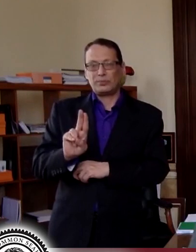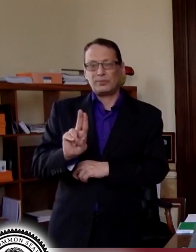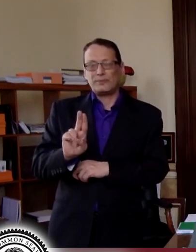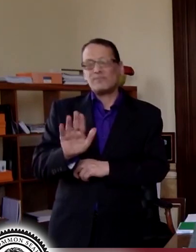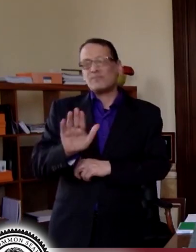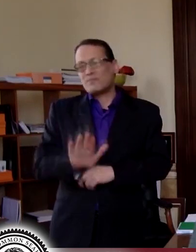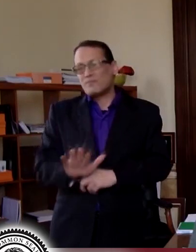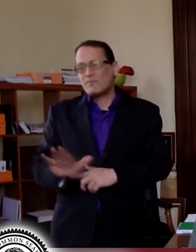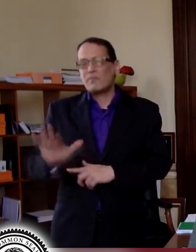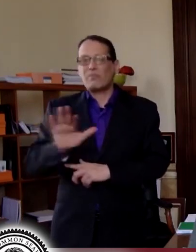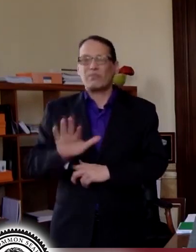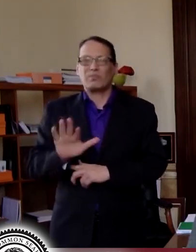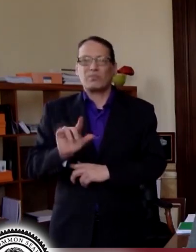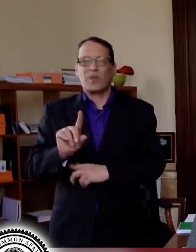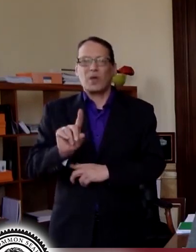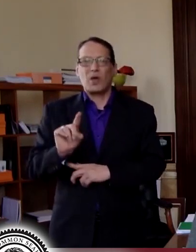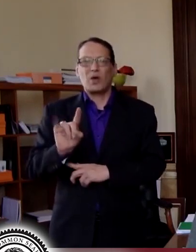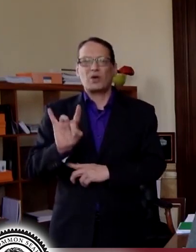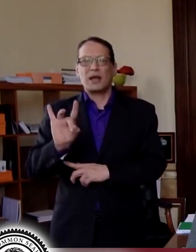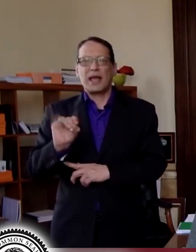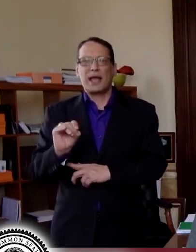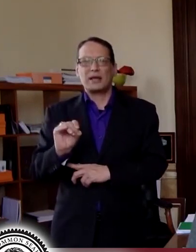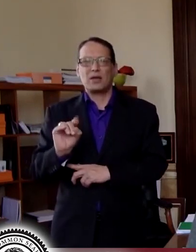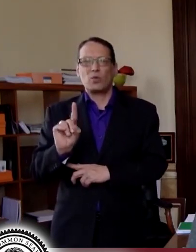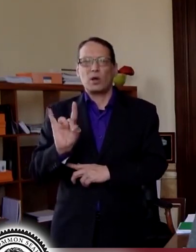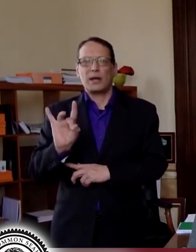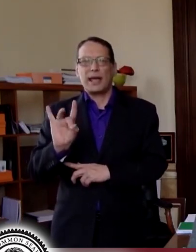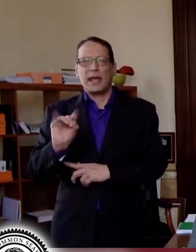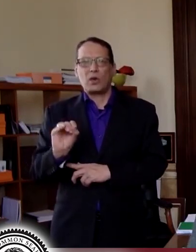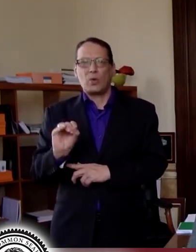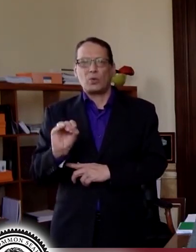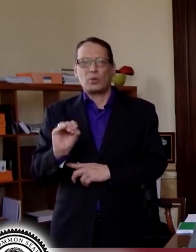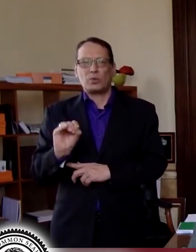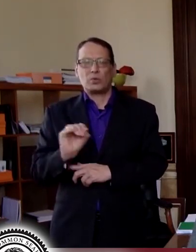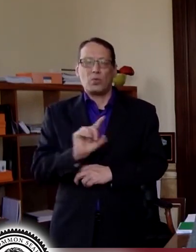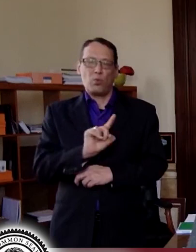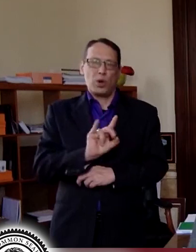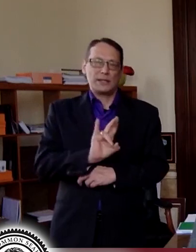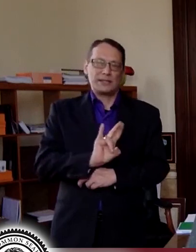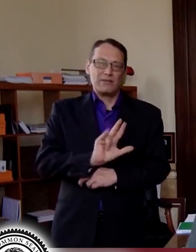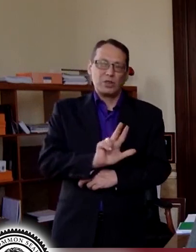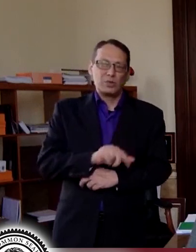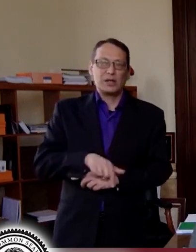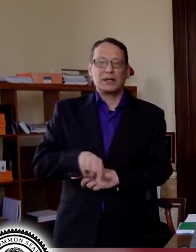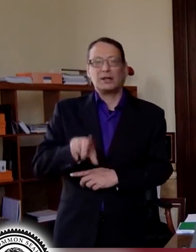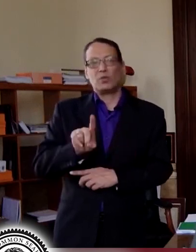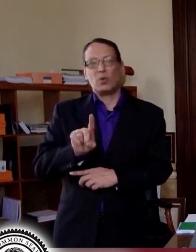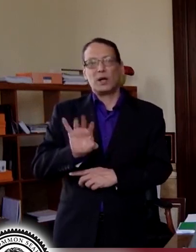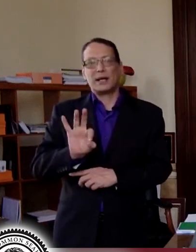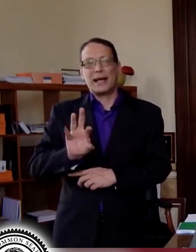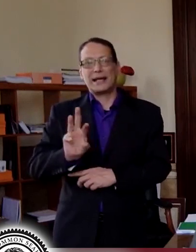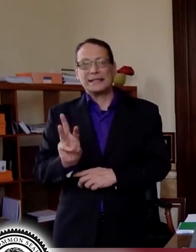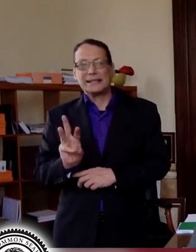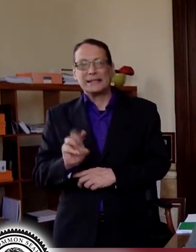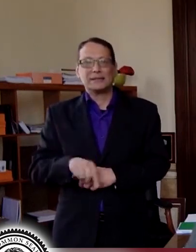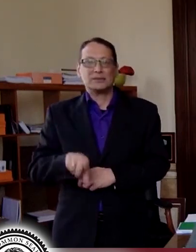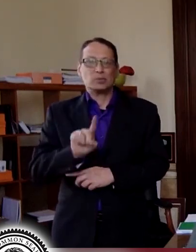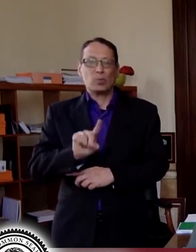hovering around 180. Again, the number's 173, 196, 185, 170.